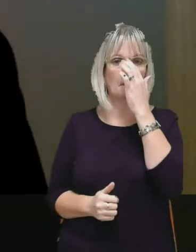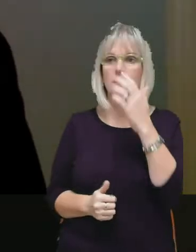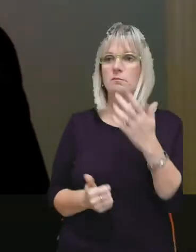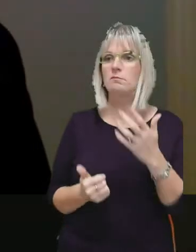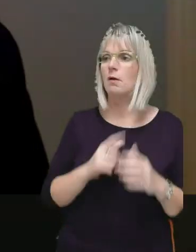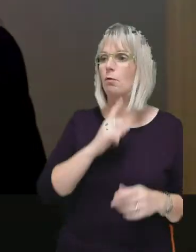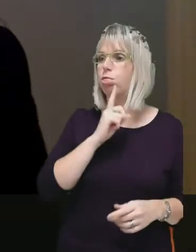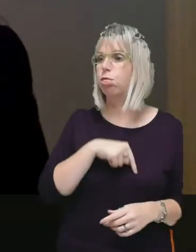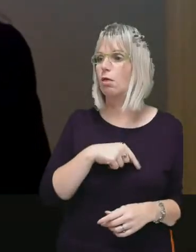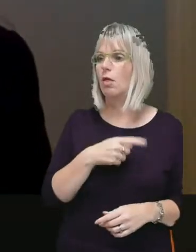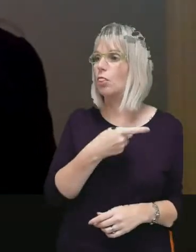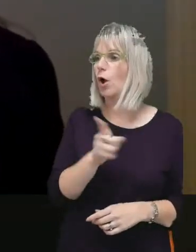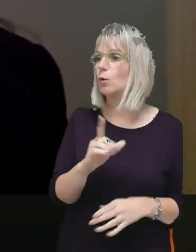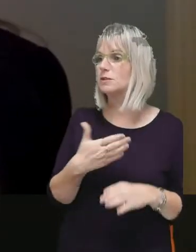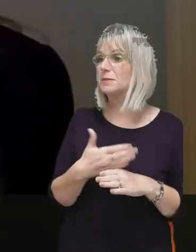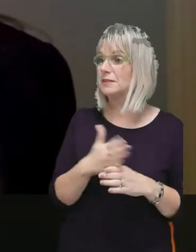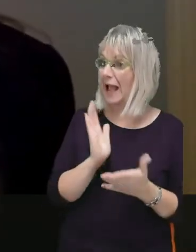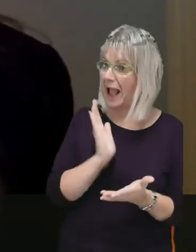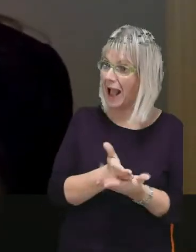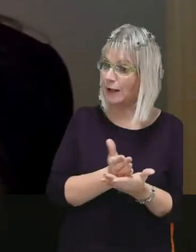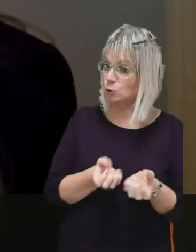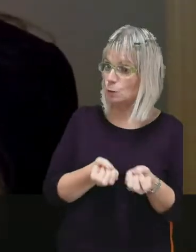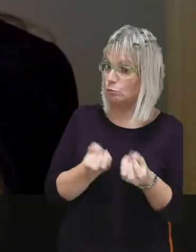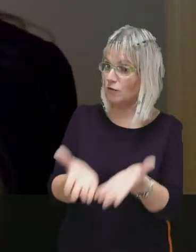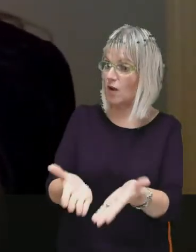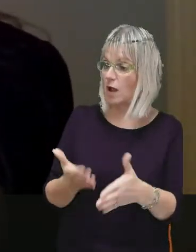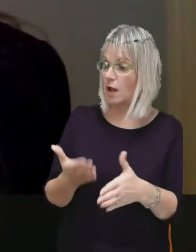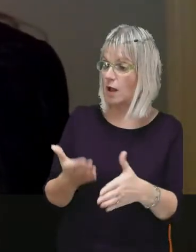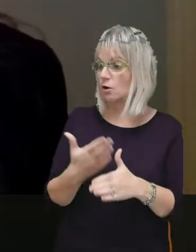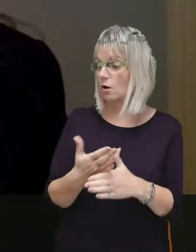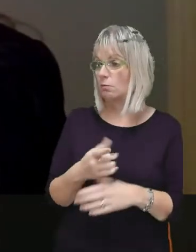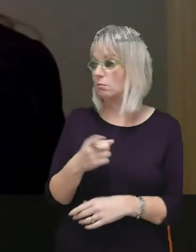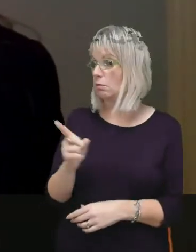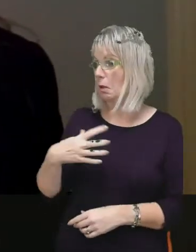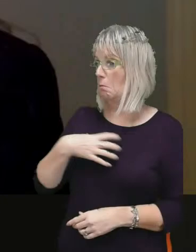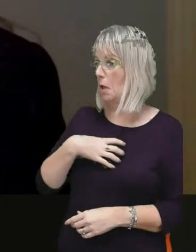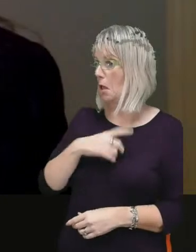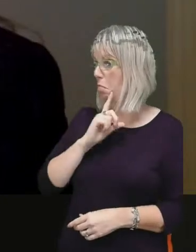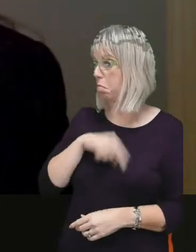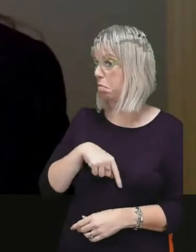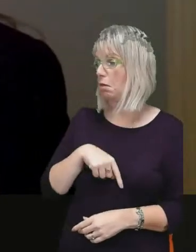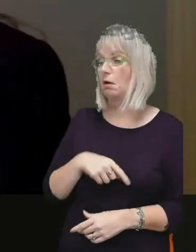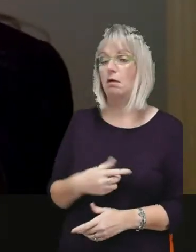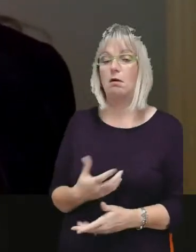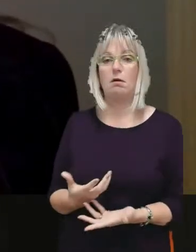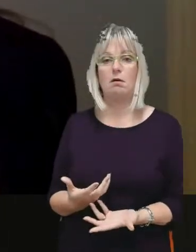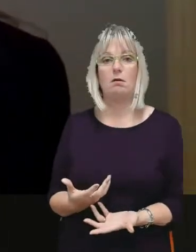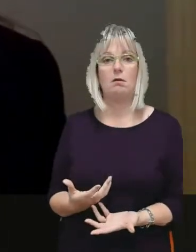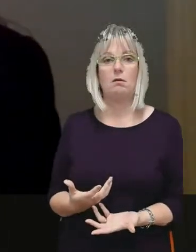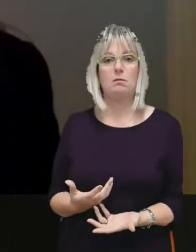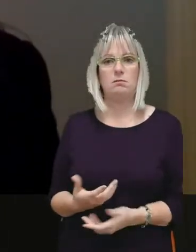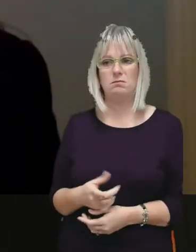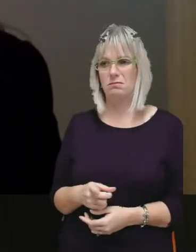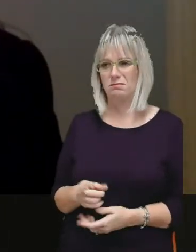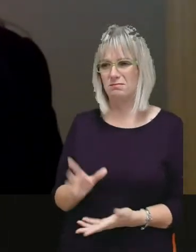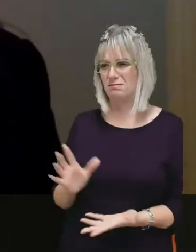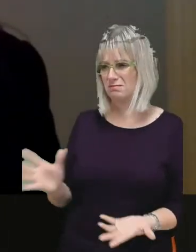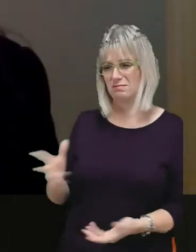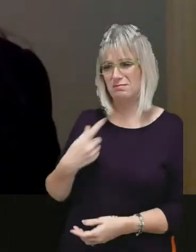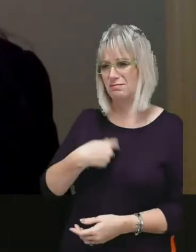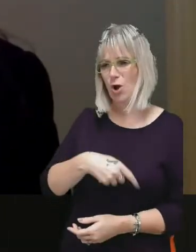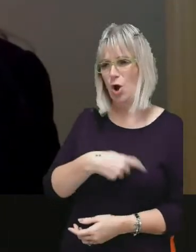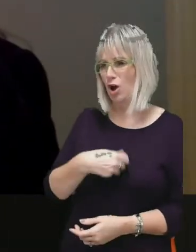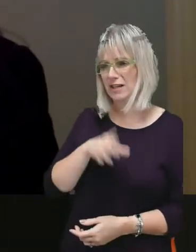it's jobs that young people need, as the young gentleman that came in today. And quite honestly, Mr. Mayor, if you